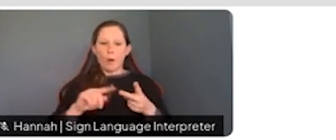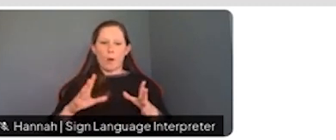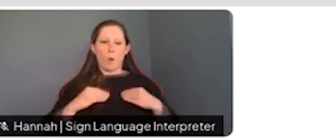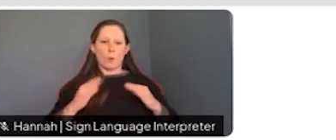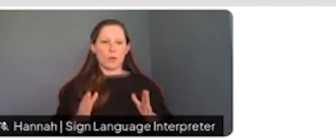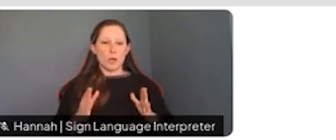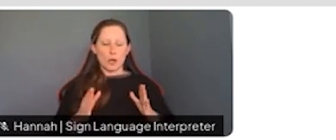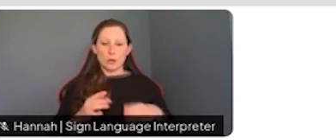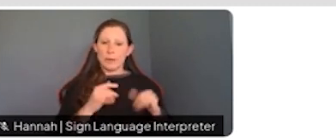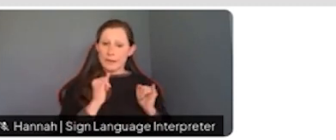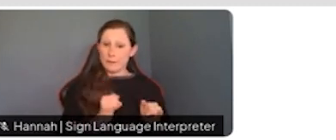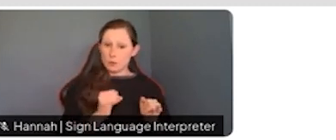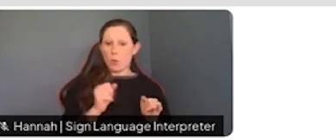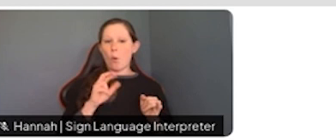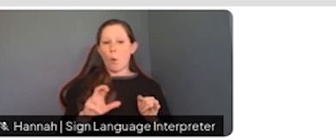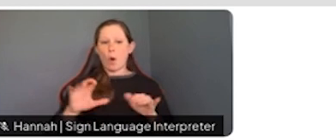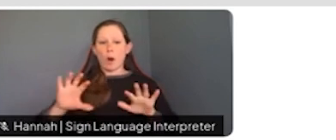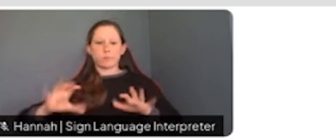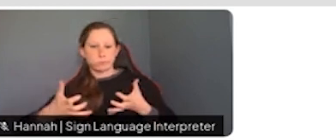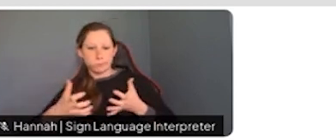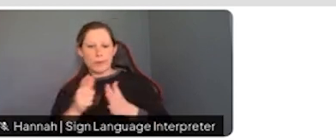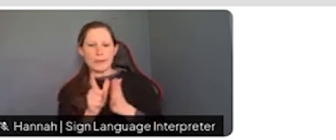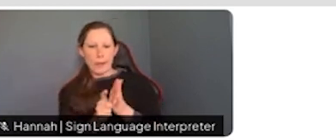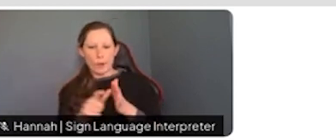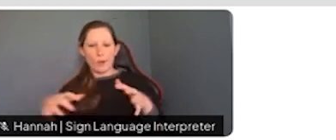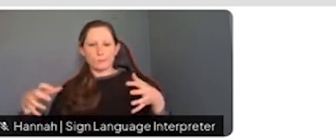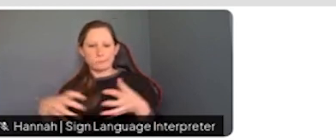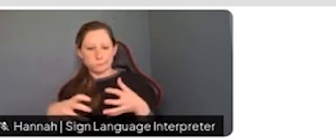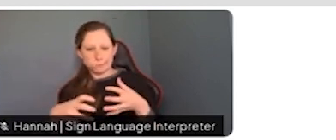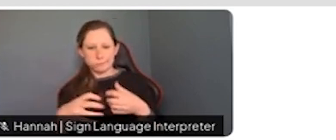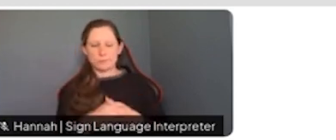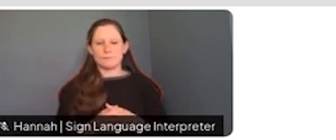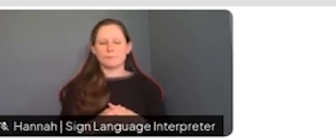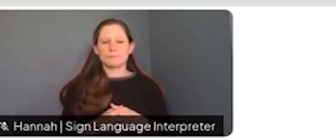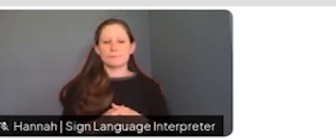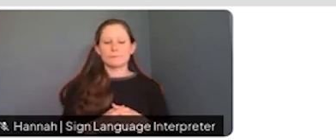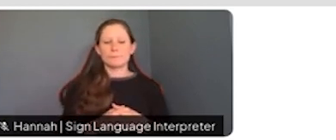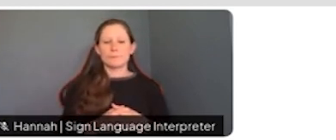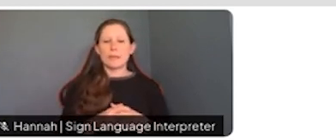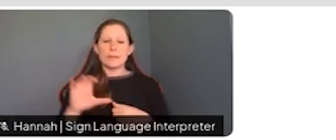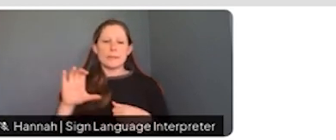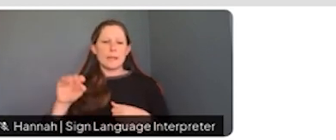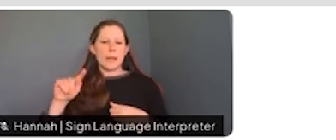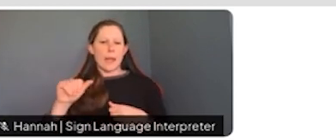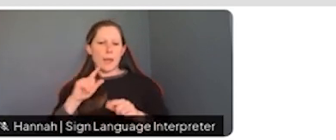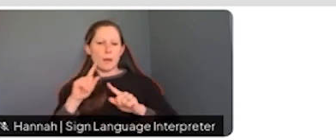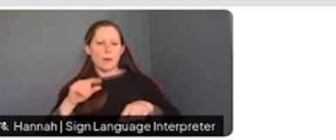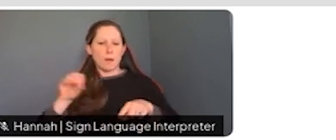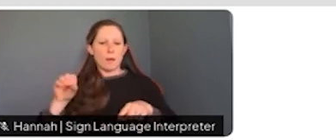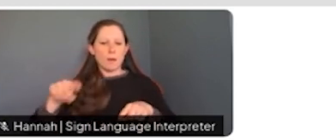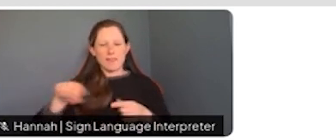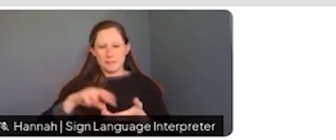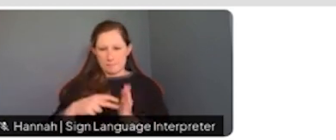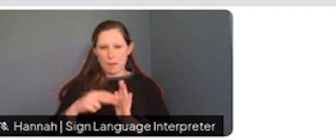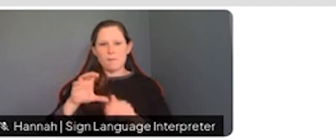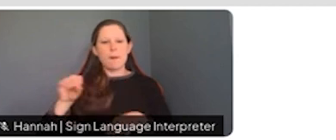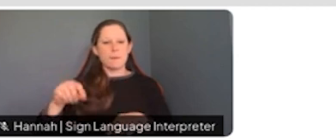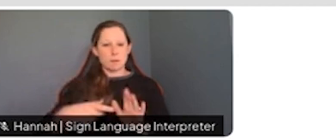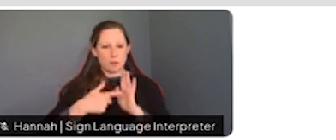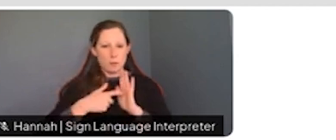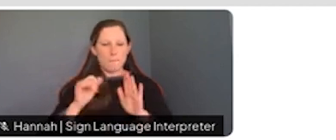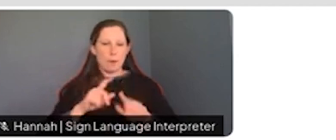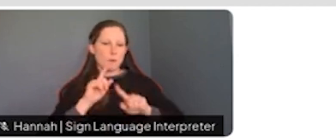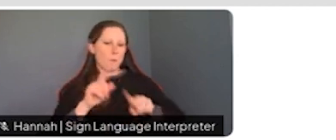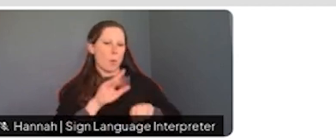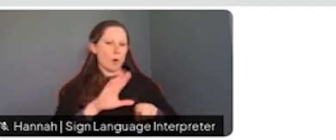or through a collective legal entity. And the CTA reporting companies, so the companies that are required to report their beneficial